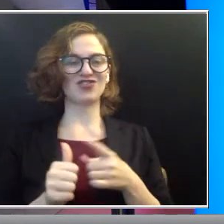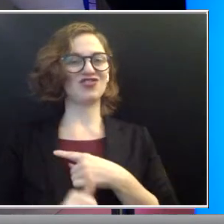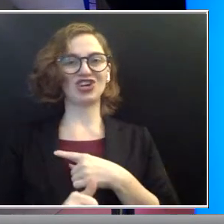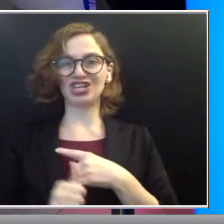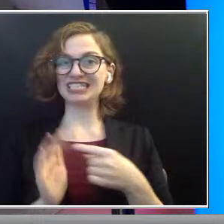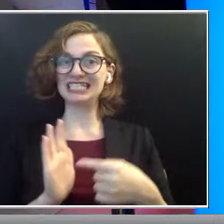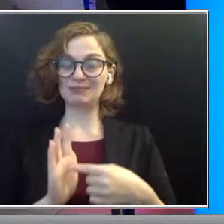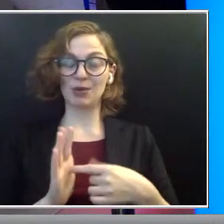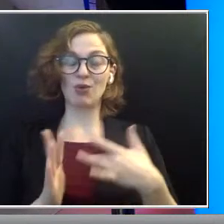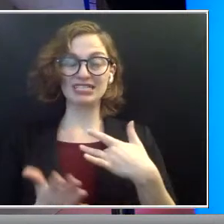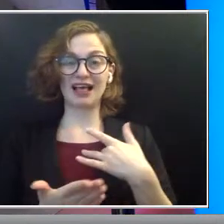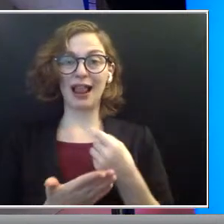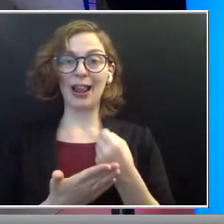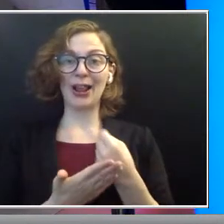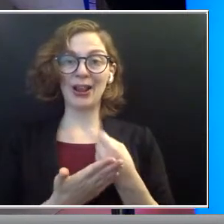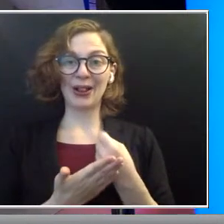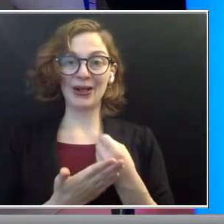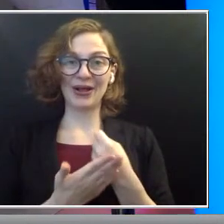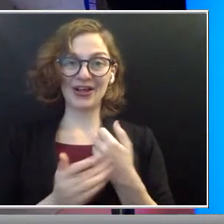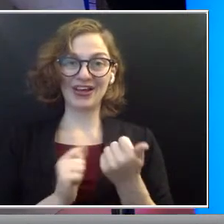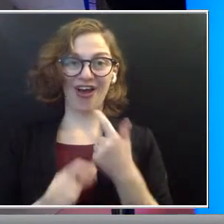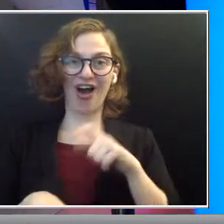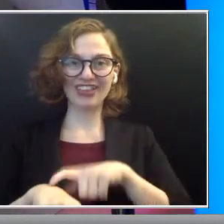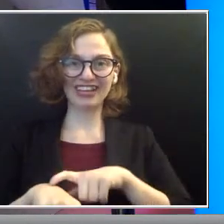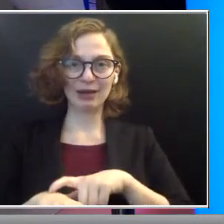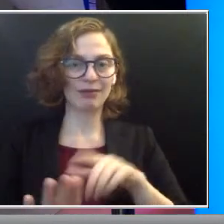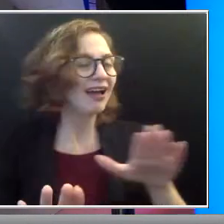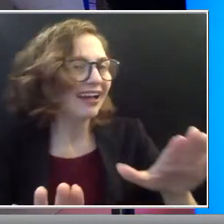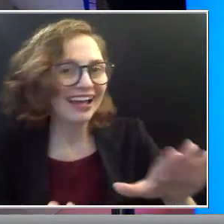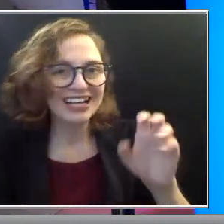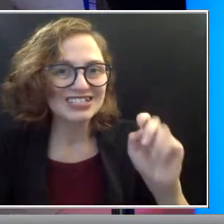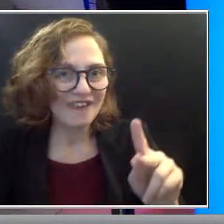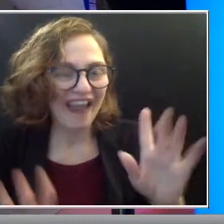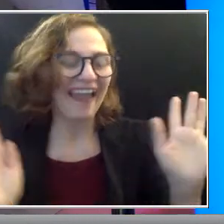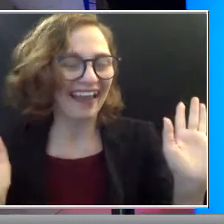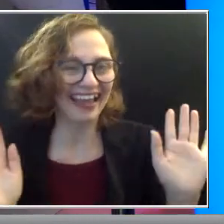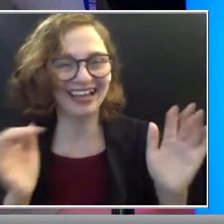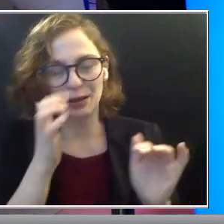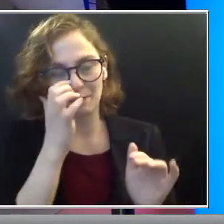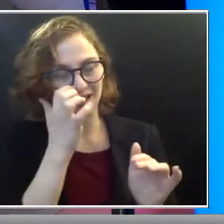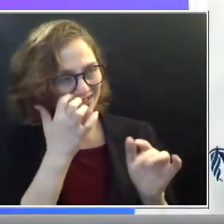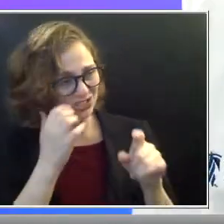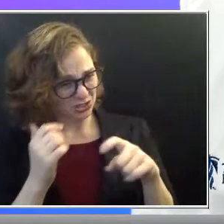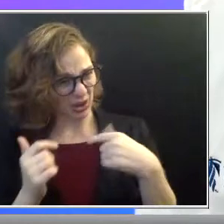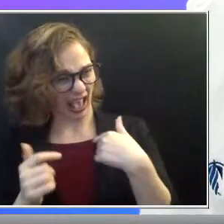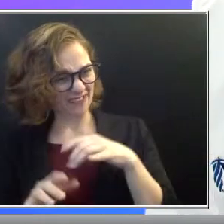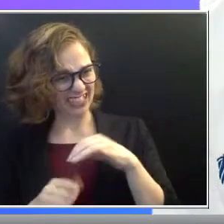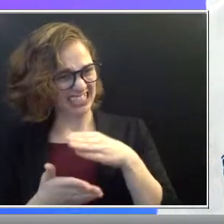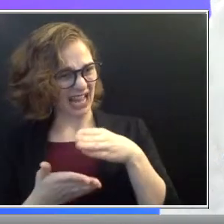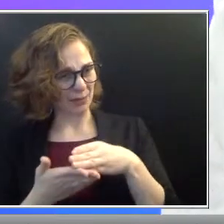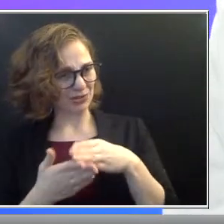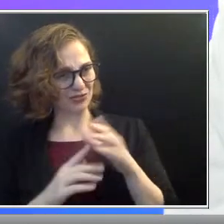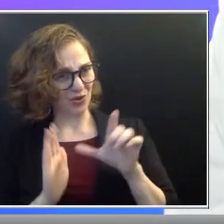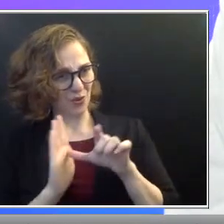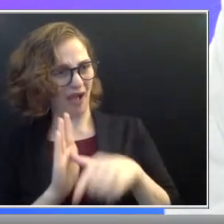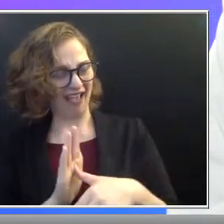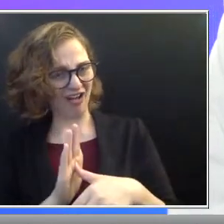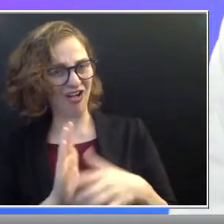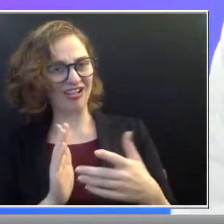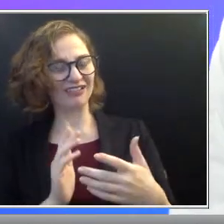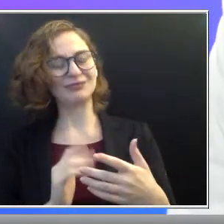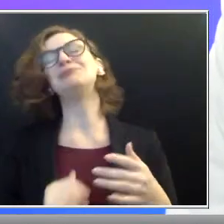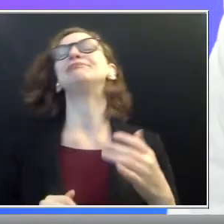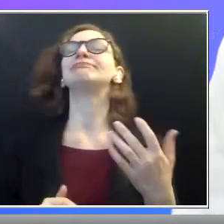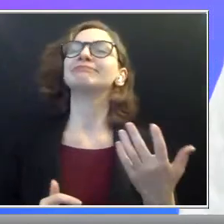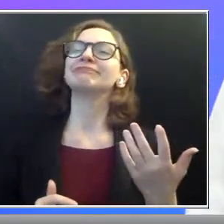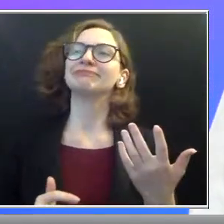It's okay, I'm not going to name the place, but should they have told me to stop exercising for a while? You know, this is always a controversial topic. I mean, it's one of the difficult